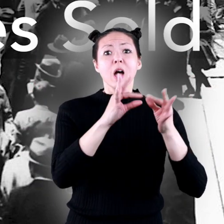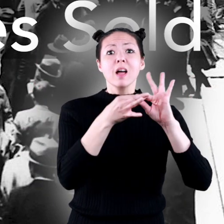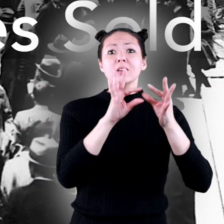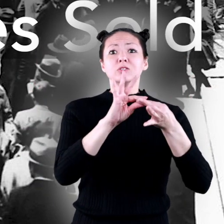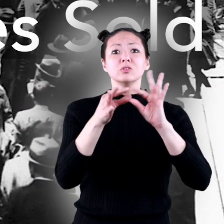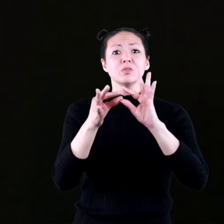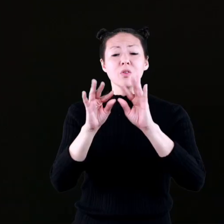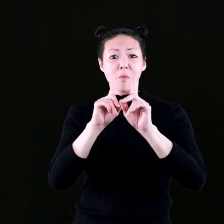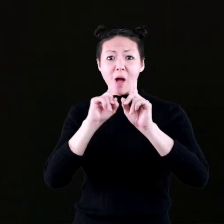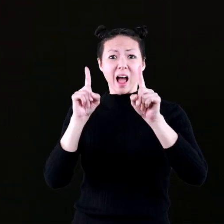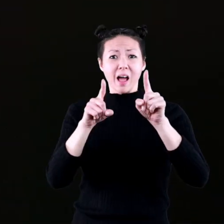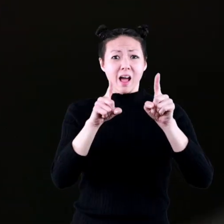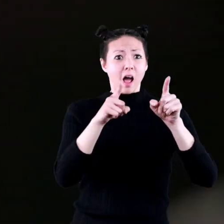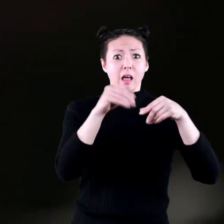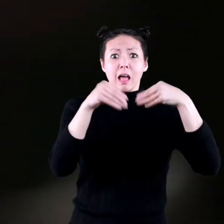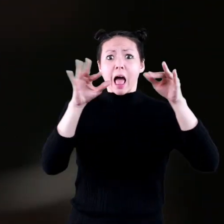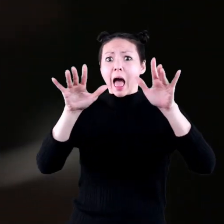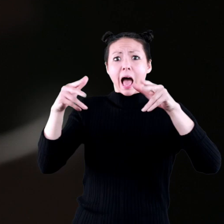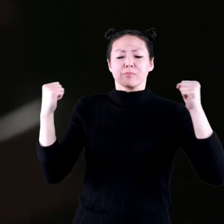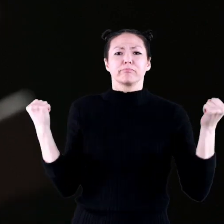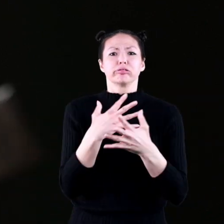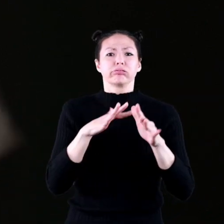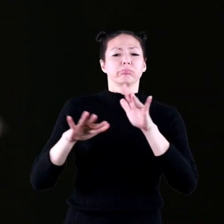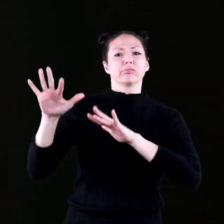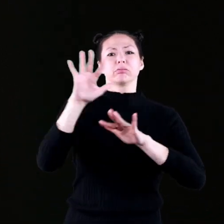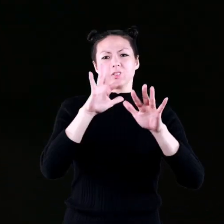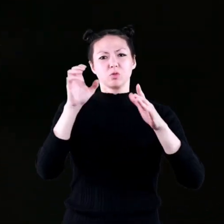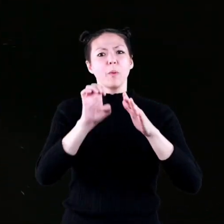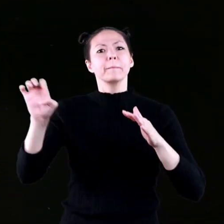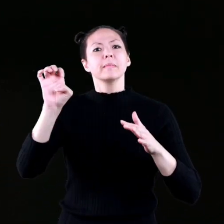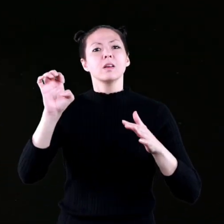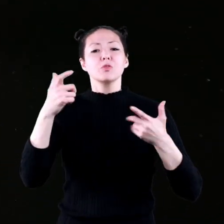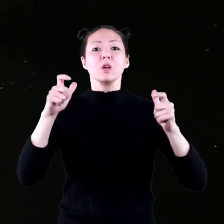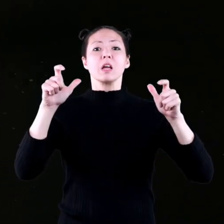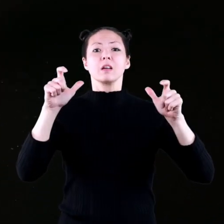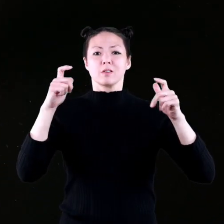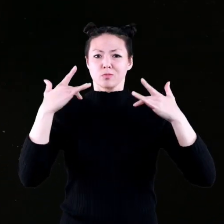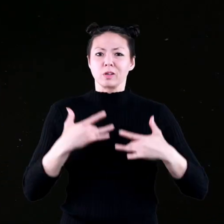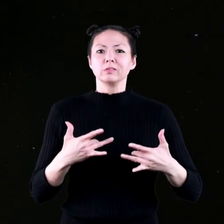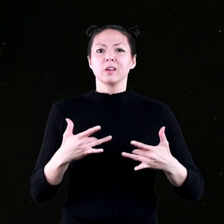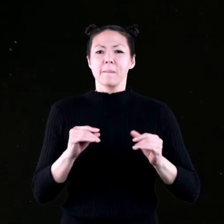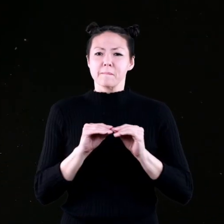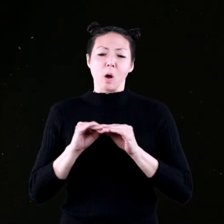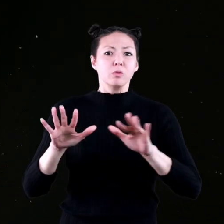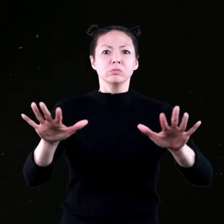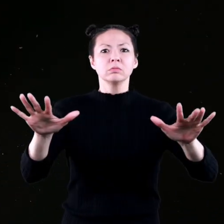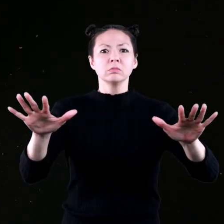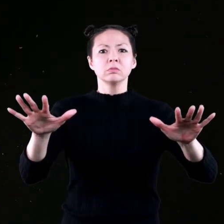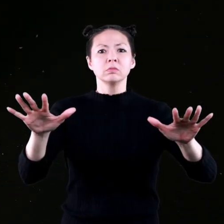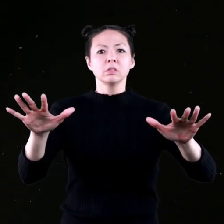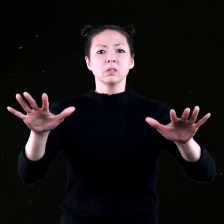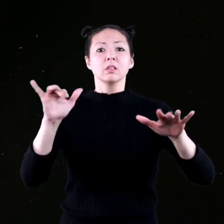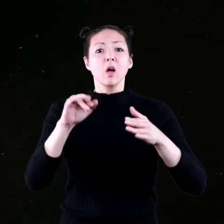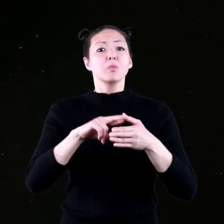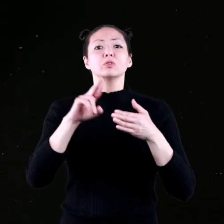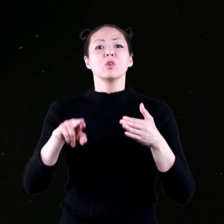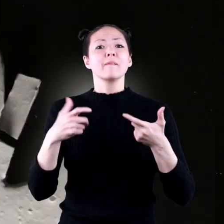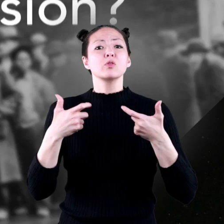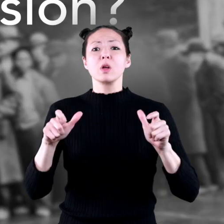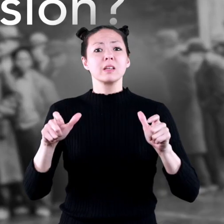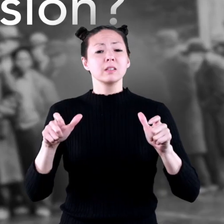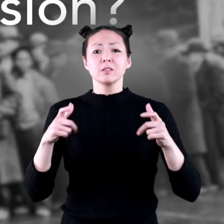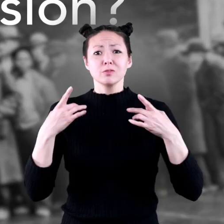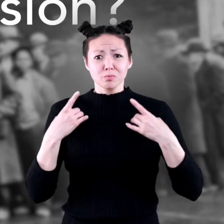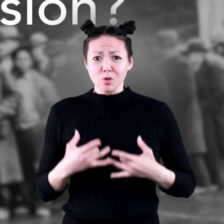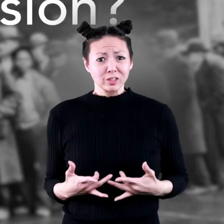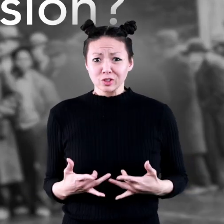were sold. The chain reaction of this sudden selling hit Europe too. The Great Depression was in motion.